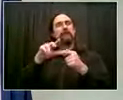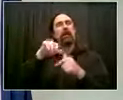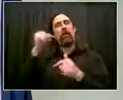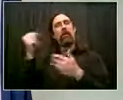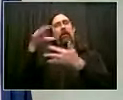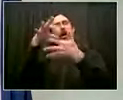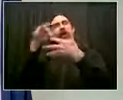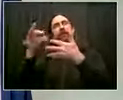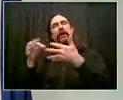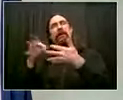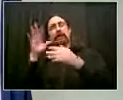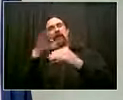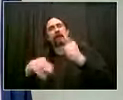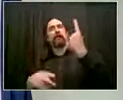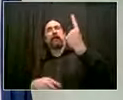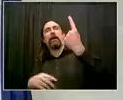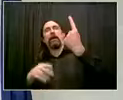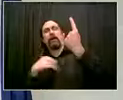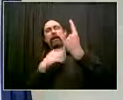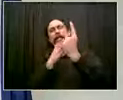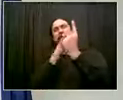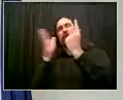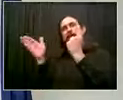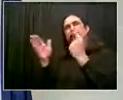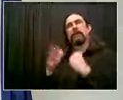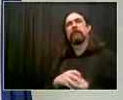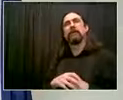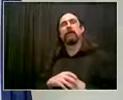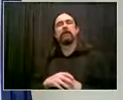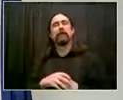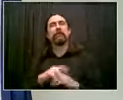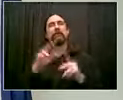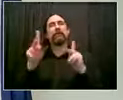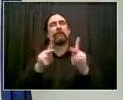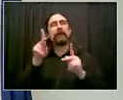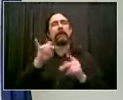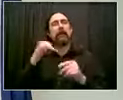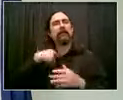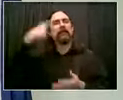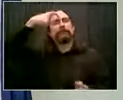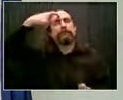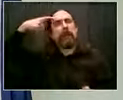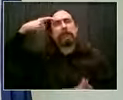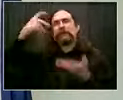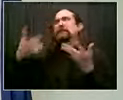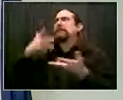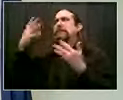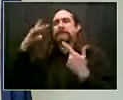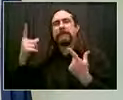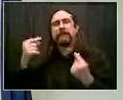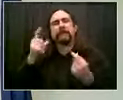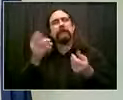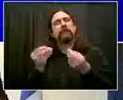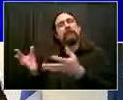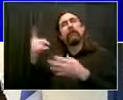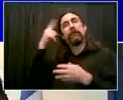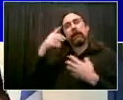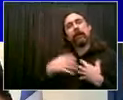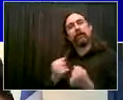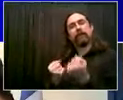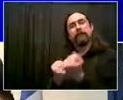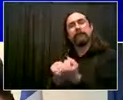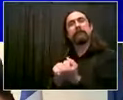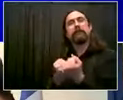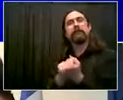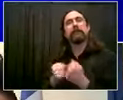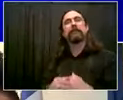trauma. Let's bring that there, the mental health, all of those things we can do. And, Mr. Mayor, you have a partner in me to make sure that we get that done. Thank